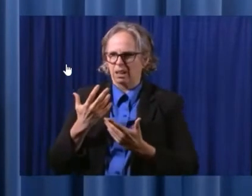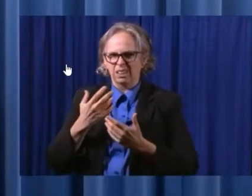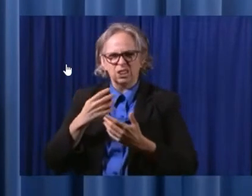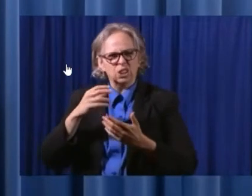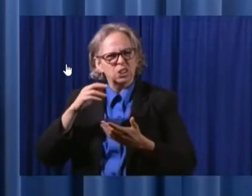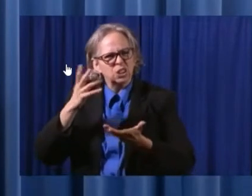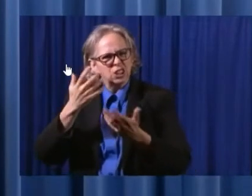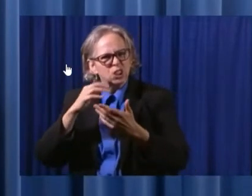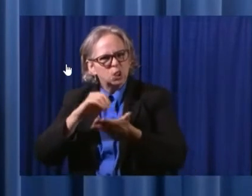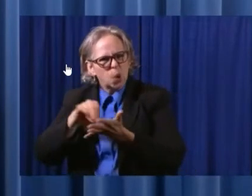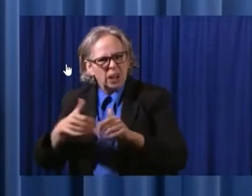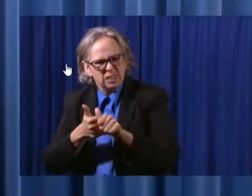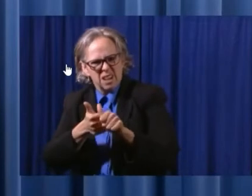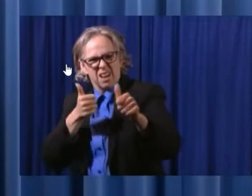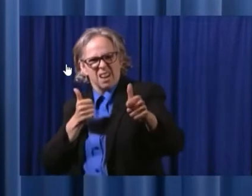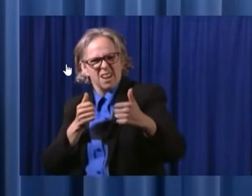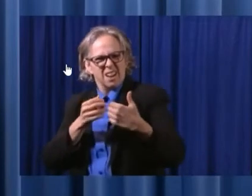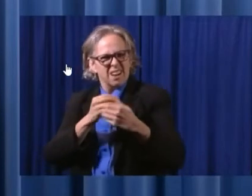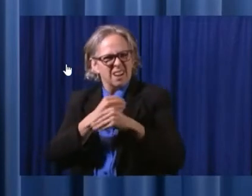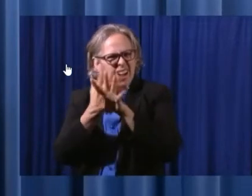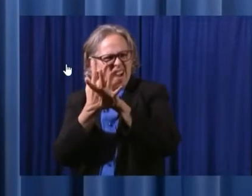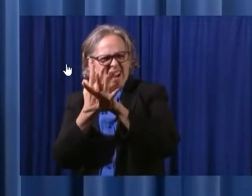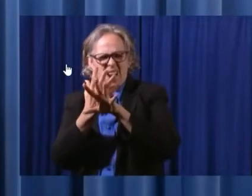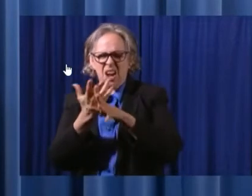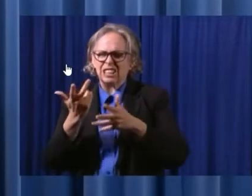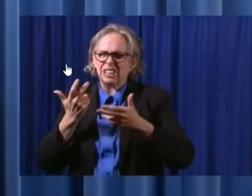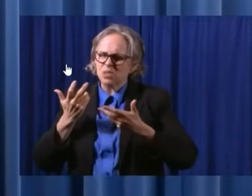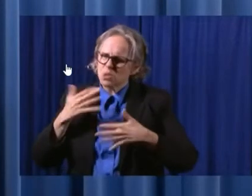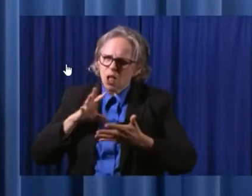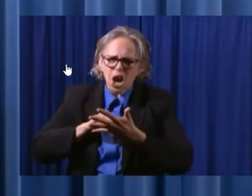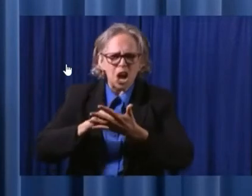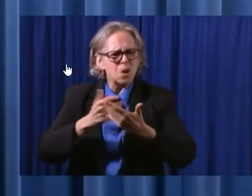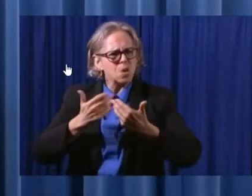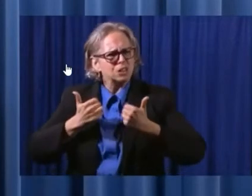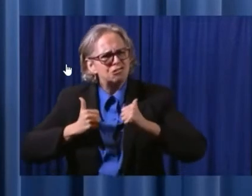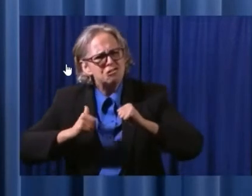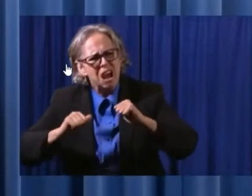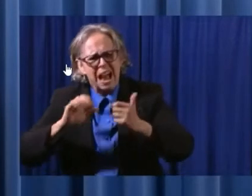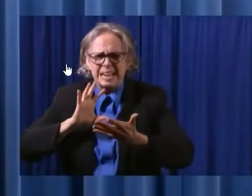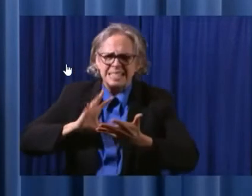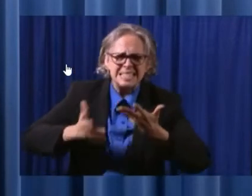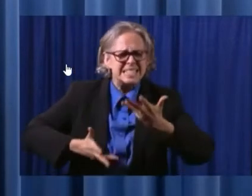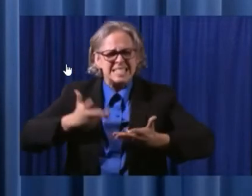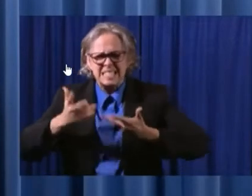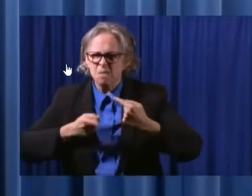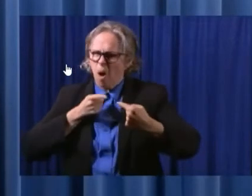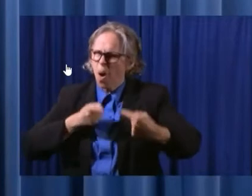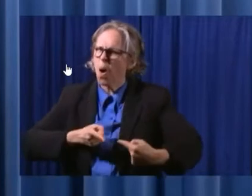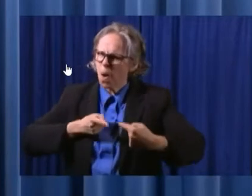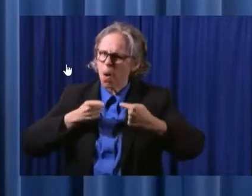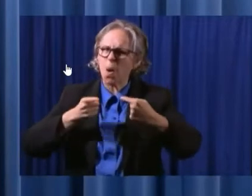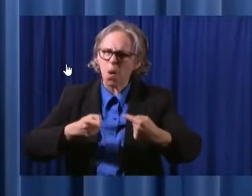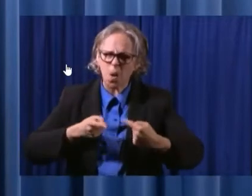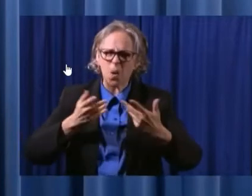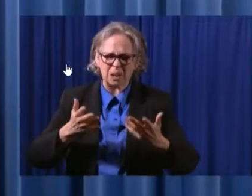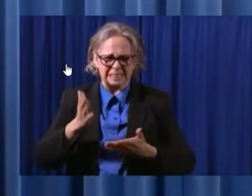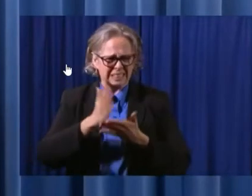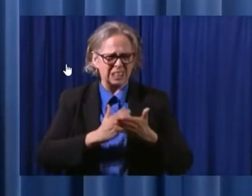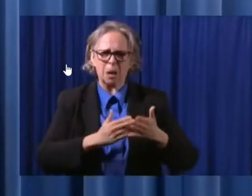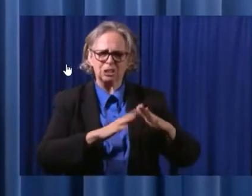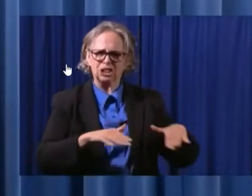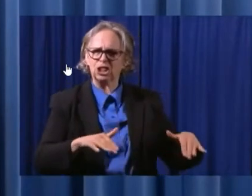educate children outside the classroom without being in a physical building. Some kids, because of their